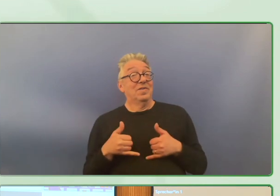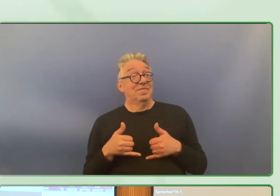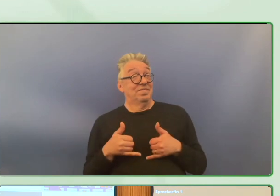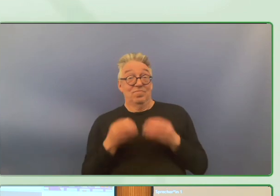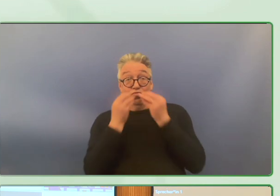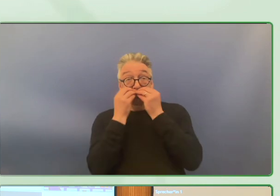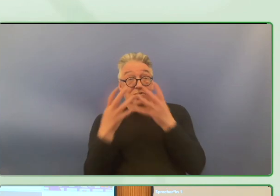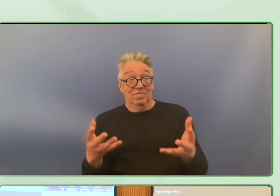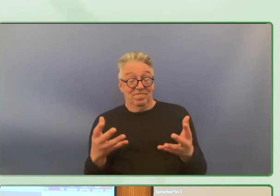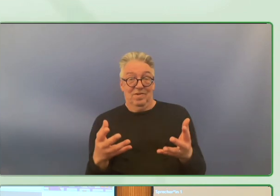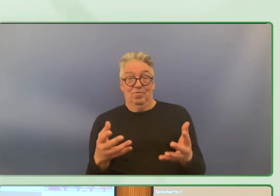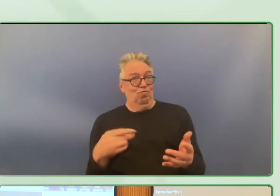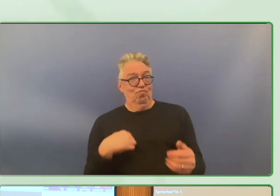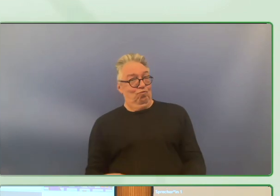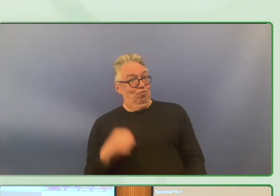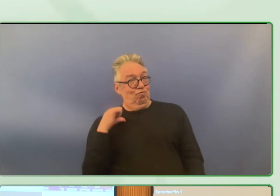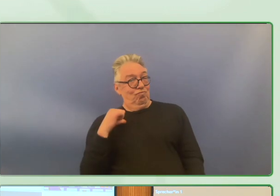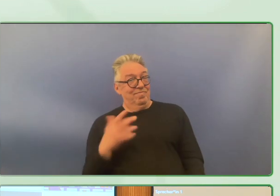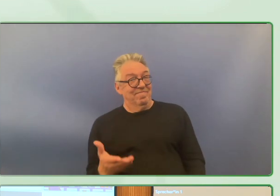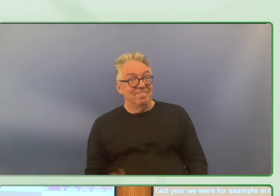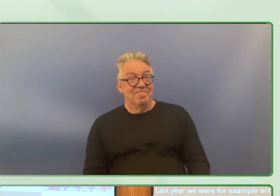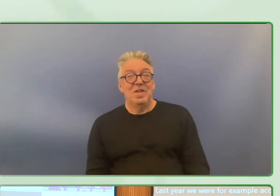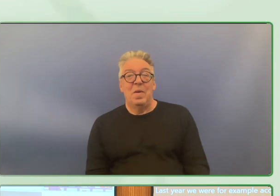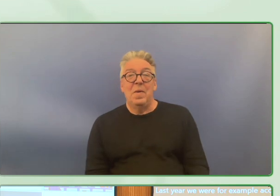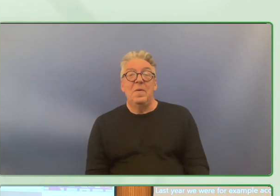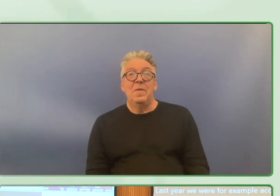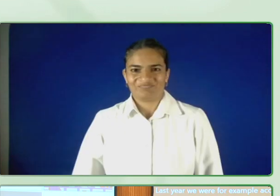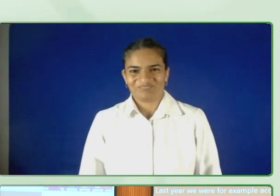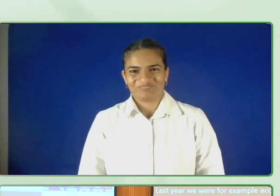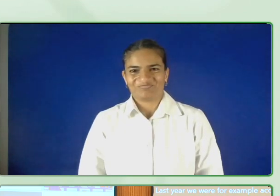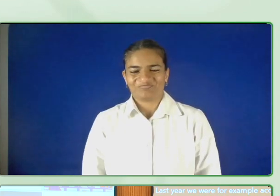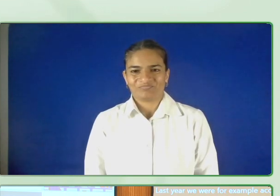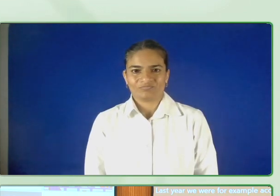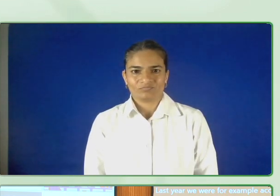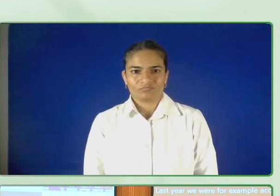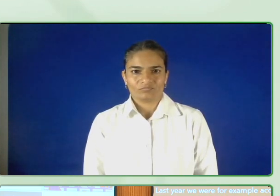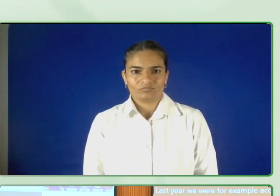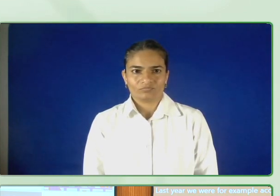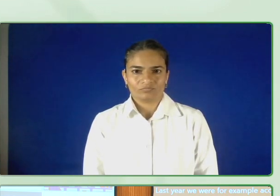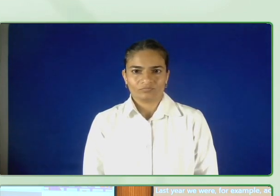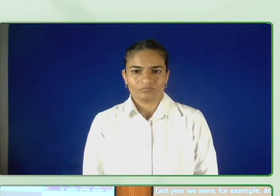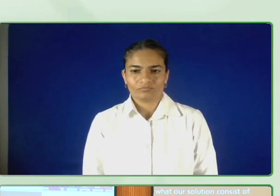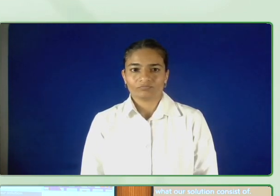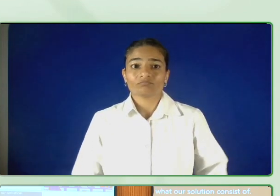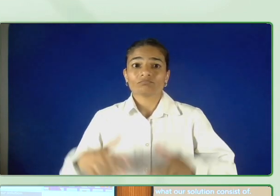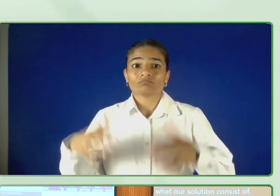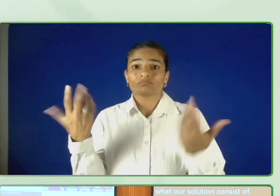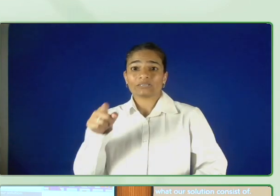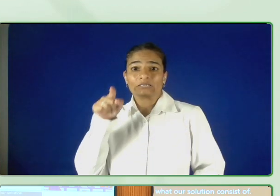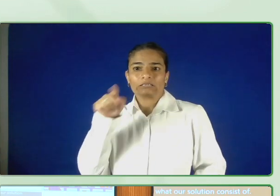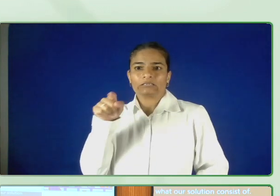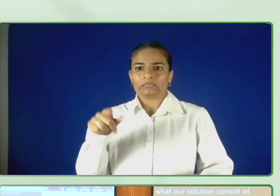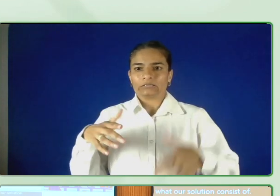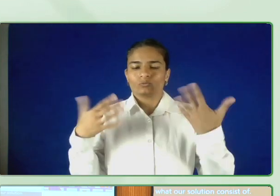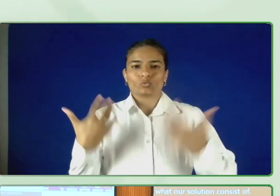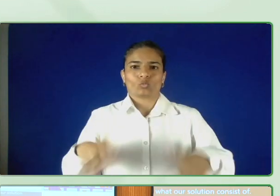thing. And what our solution consists of? It's mobile and web application for